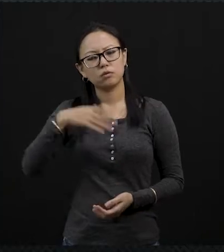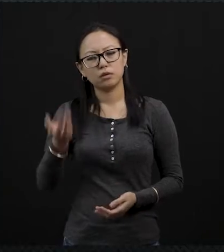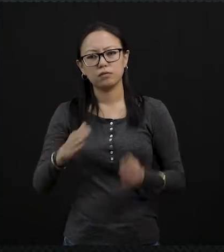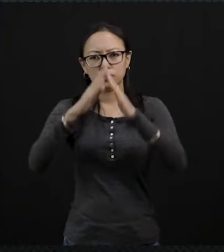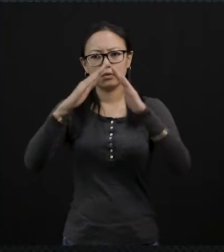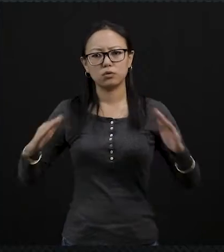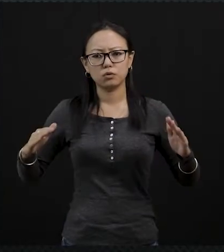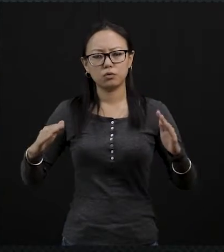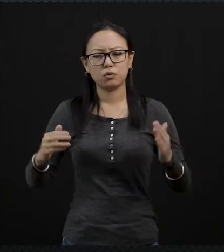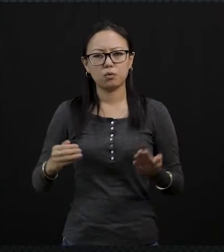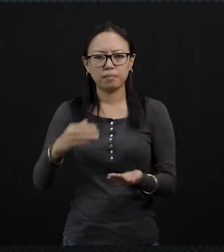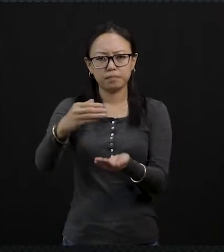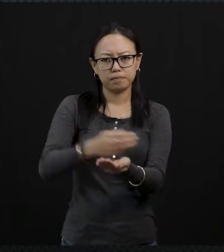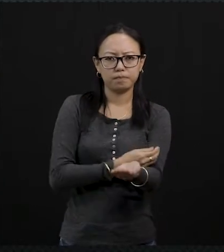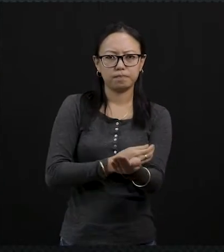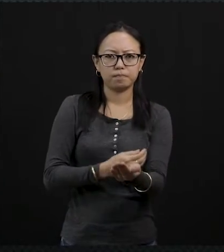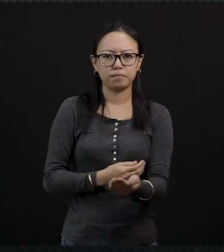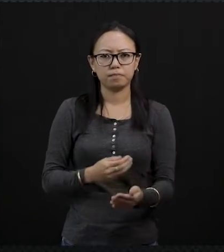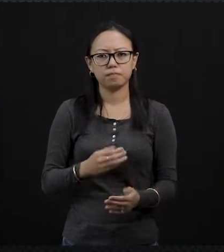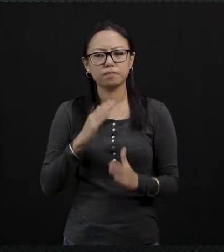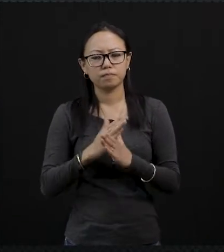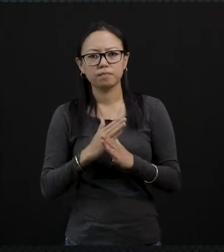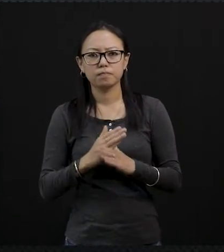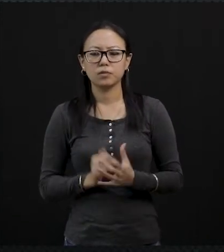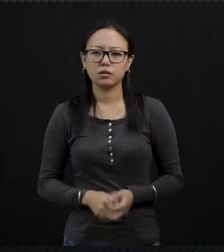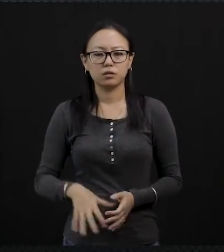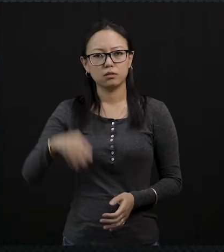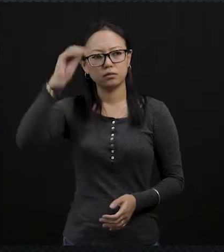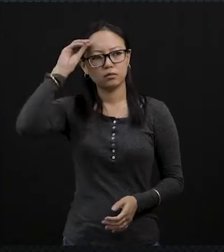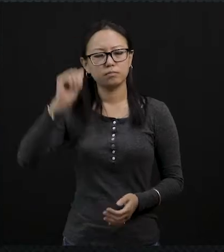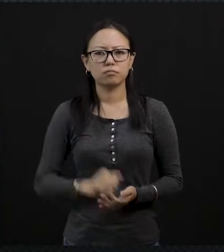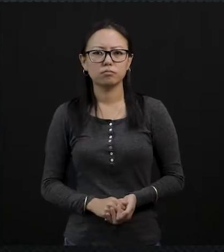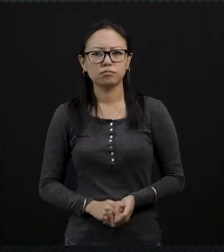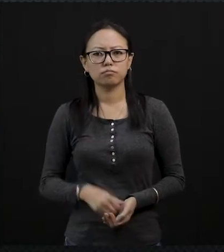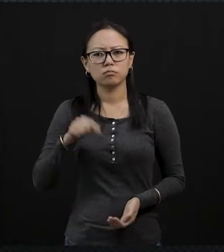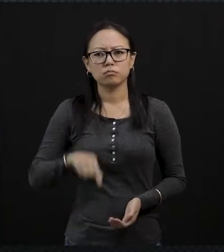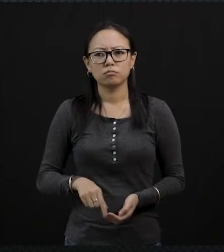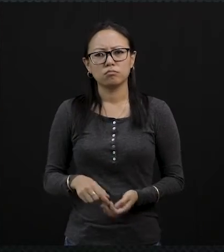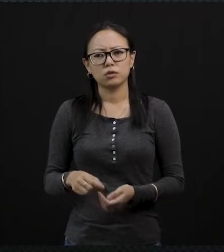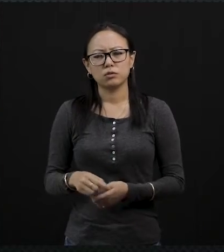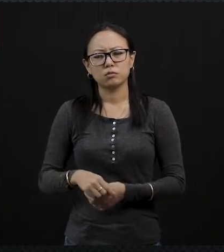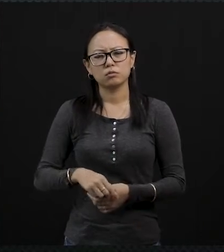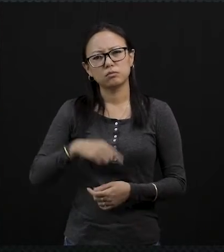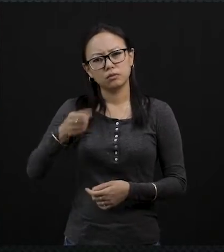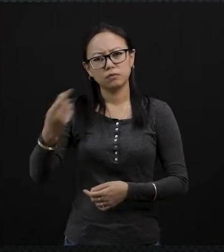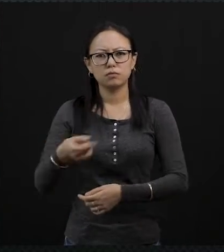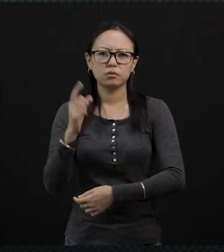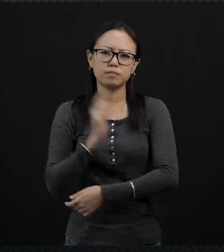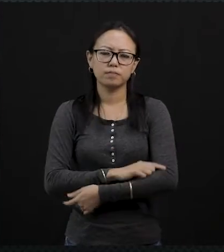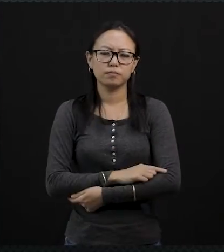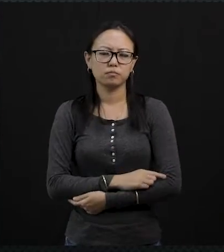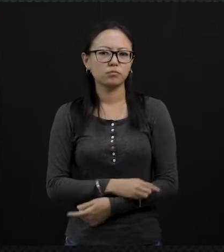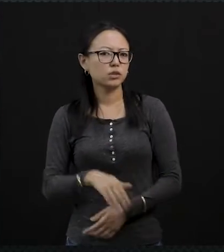students, these days we hear a lot about accidents, many accidents, right? Every day